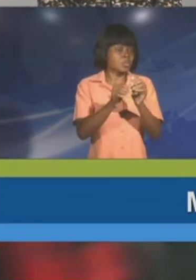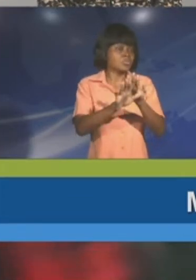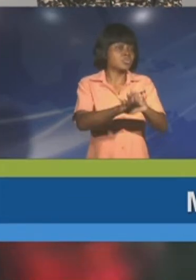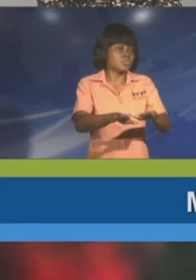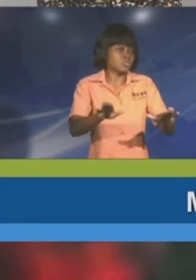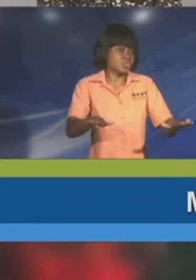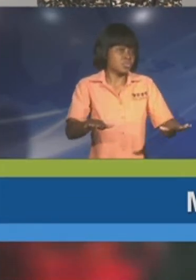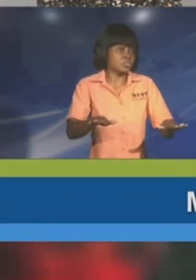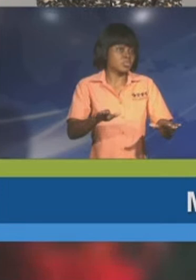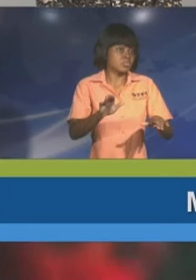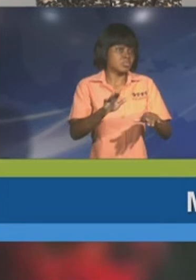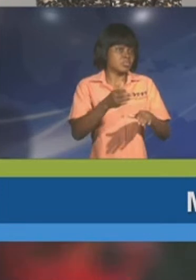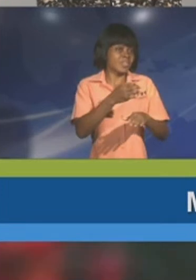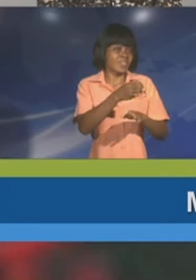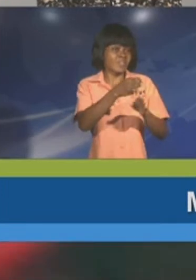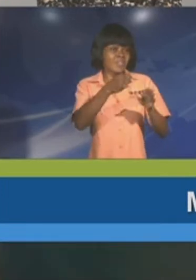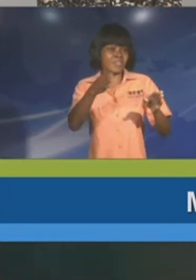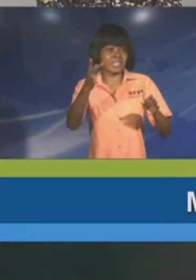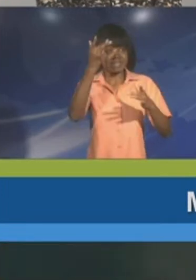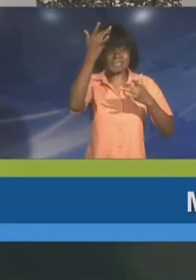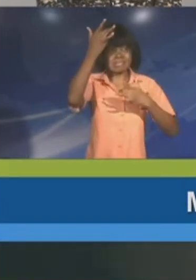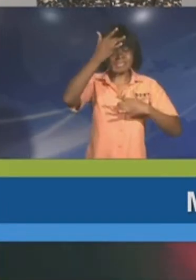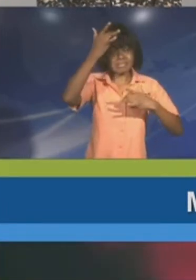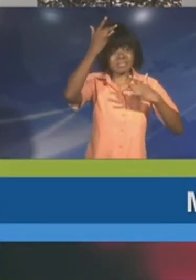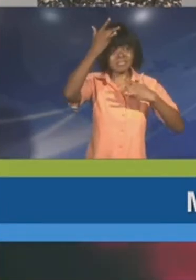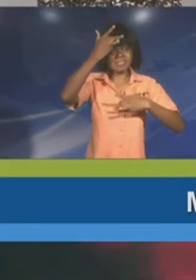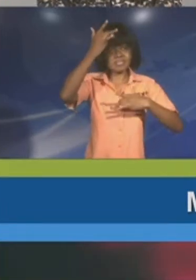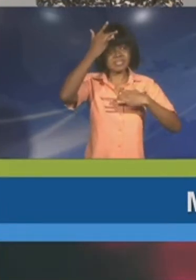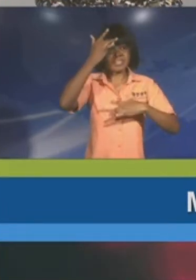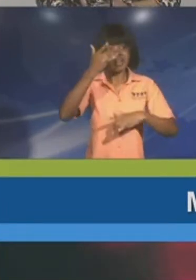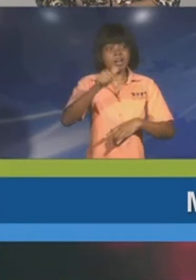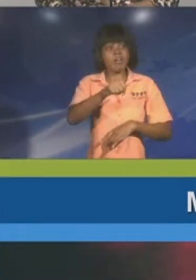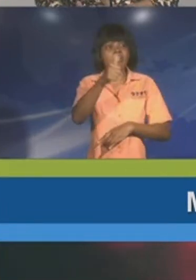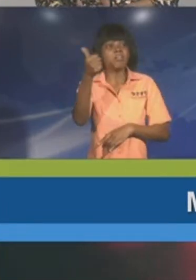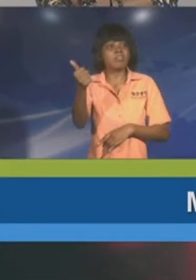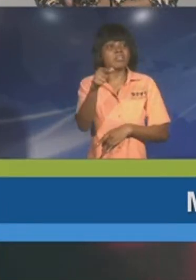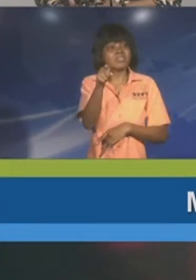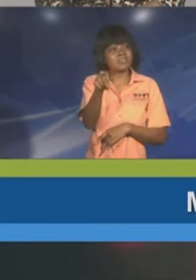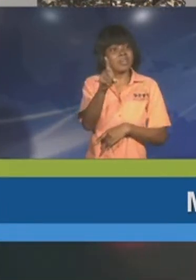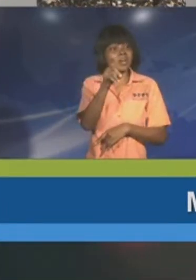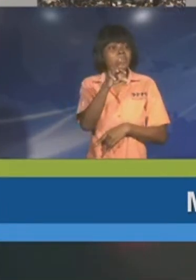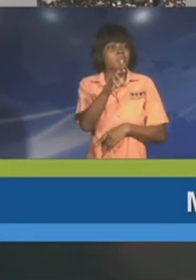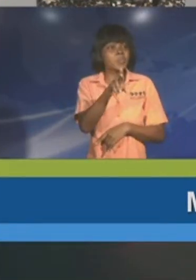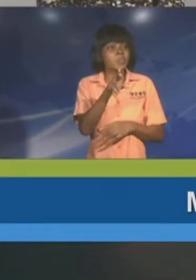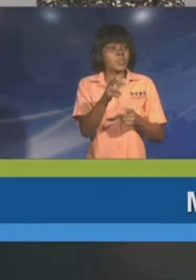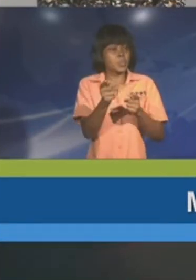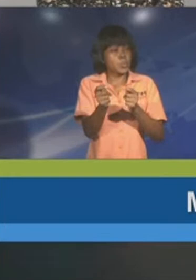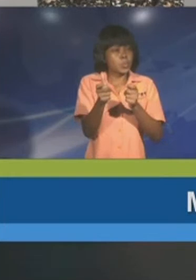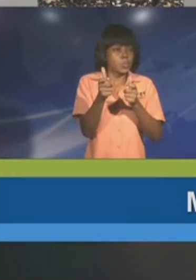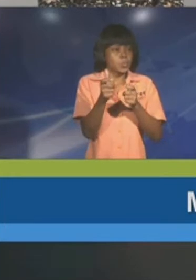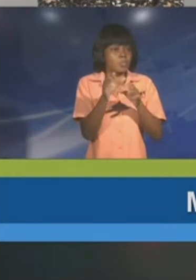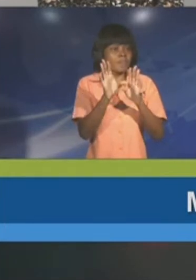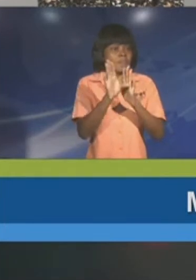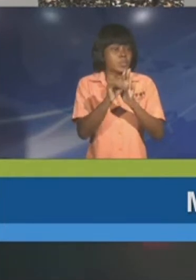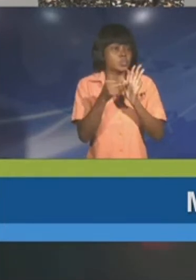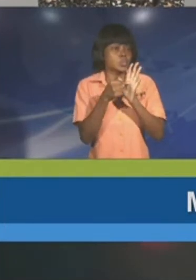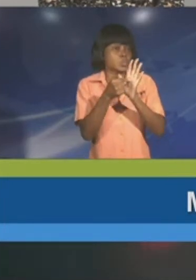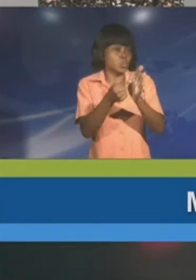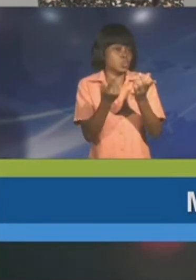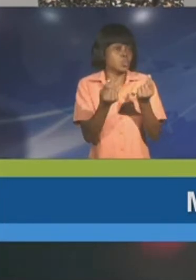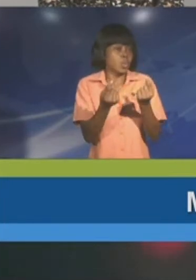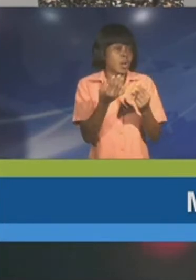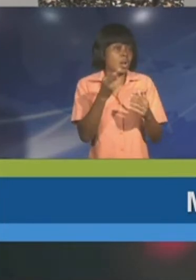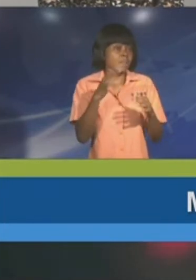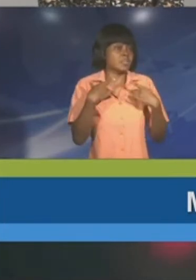and seizures. And Dr. Rabia Haidar, just going through a quick video showing you exactly what to do if you've had a child with